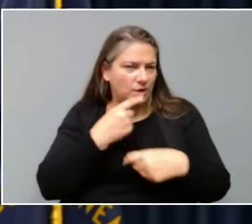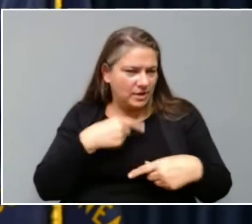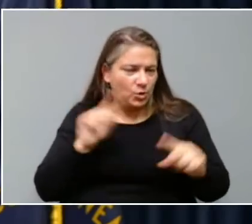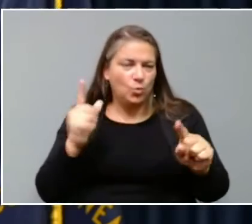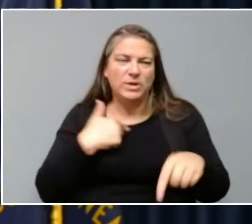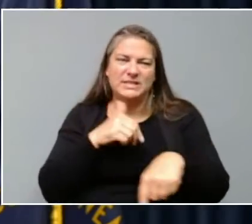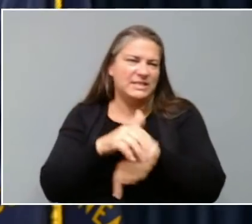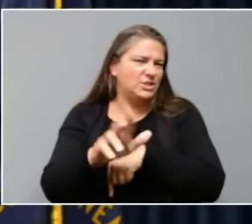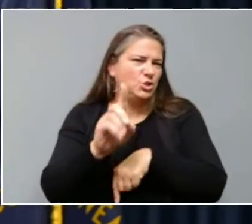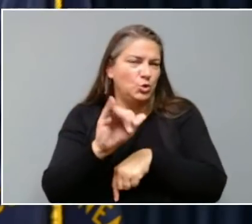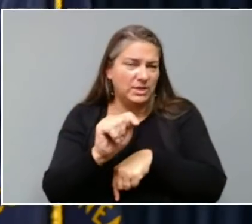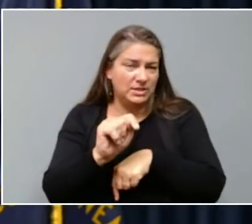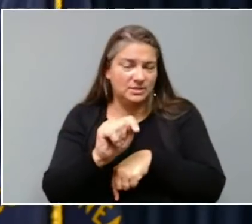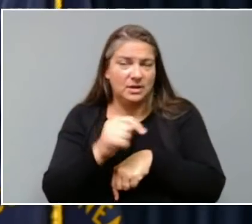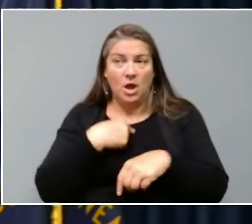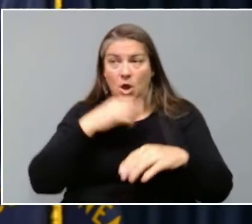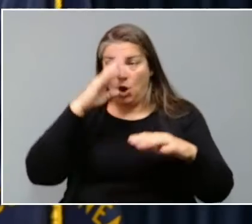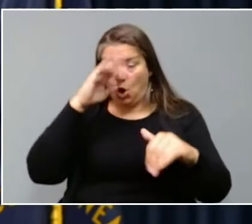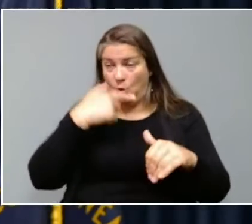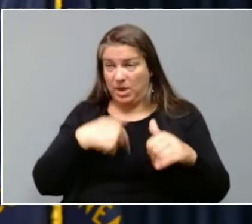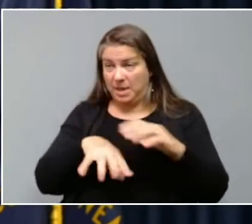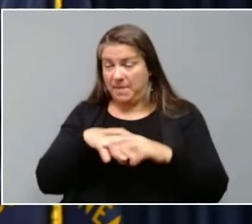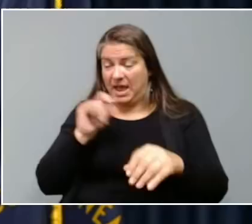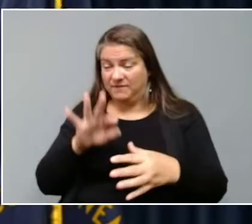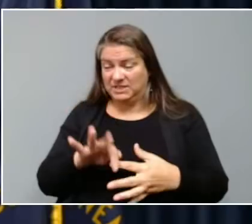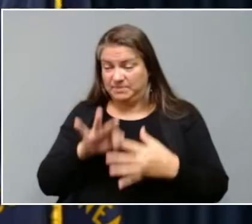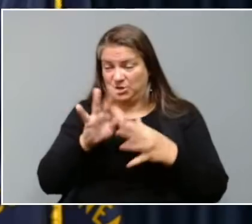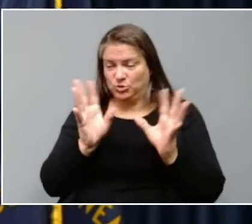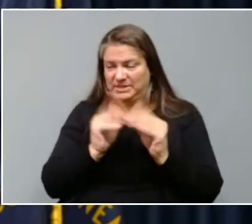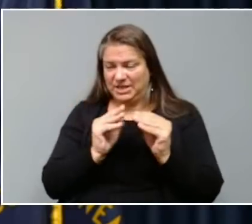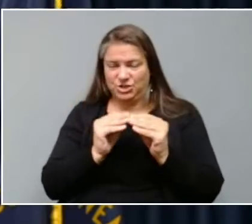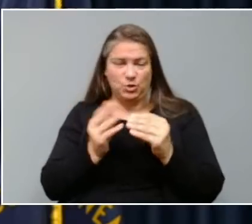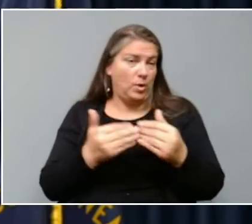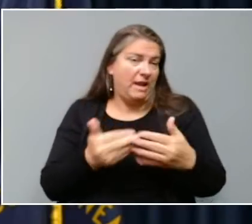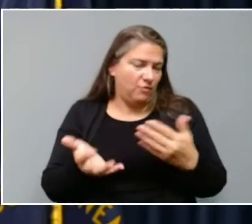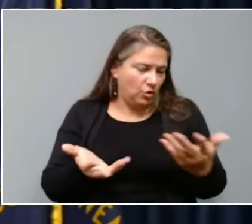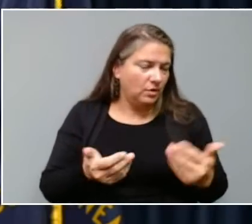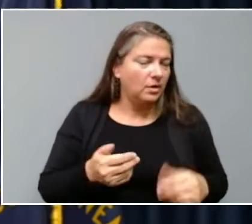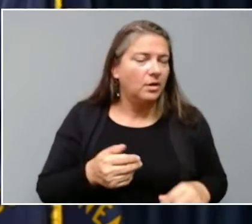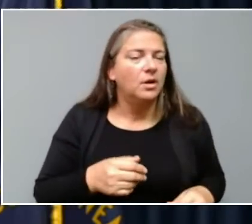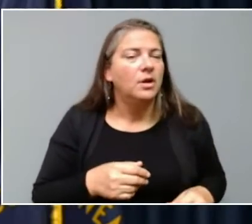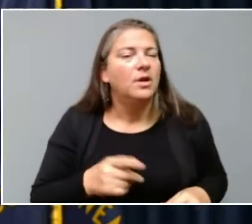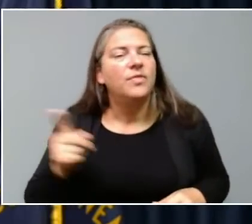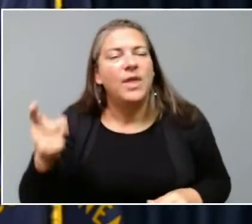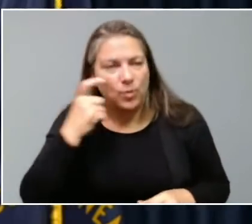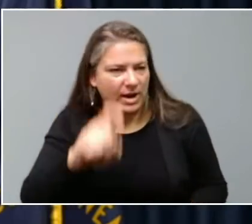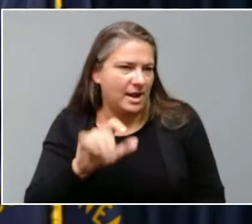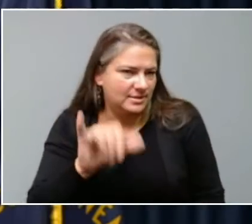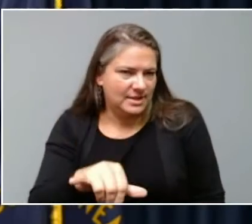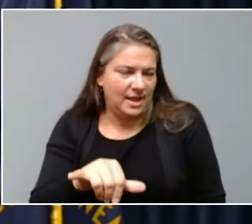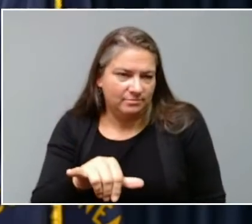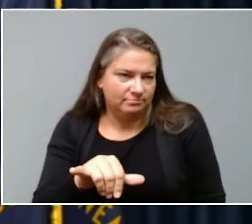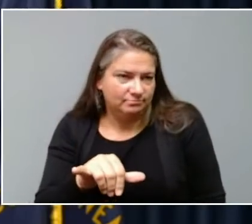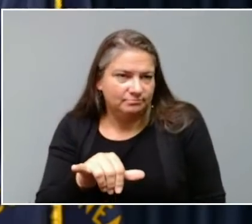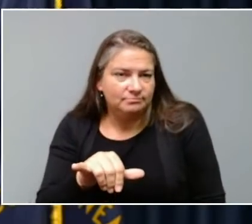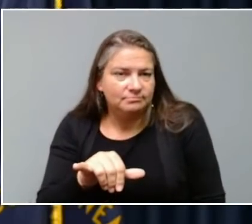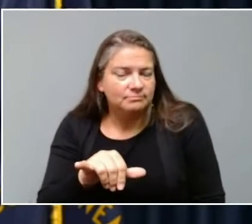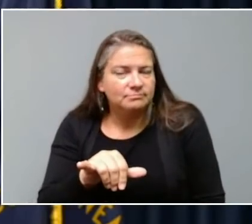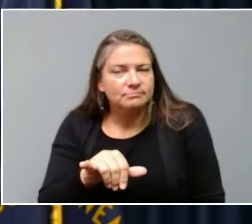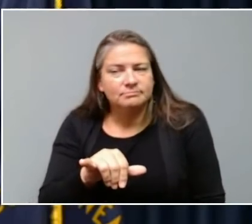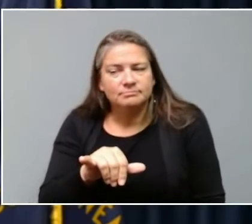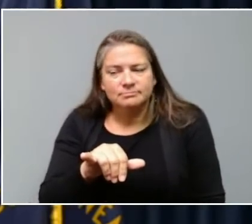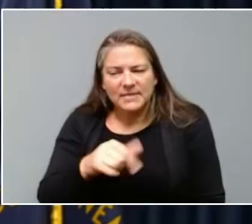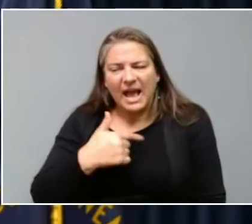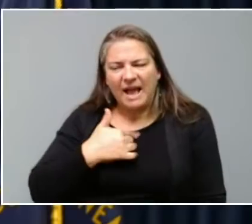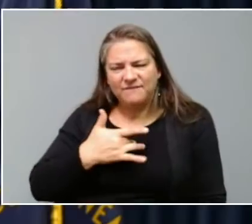when we come out of special session, whenever we're able to have it, that there is the recognition there. And I think that there is about some of these